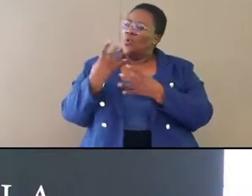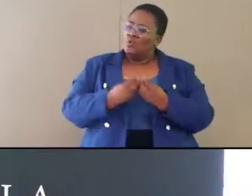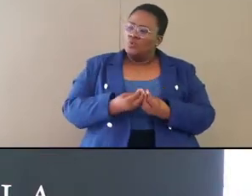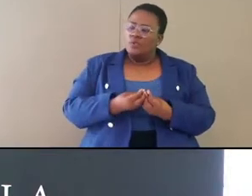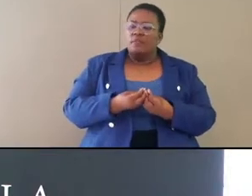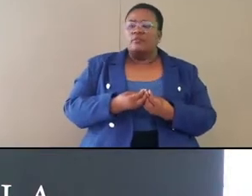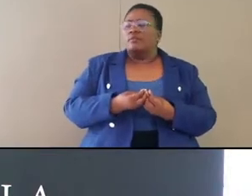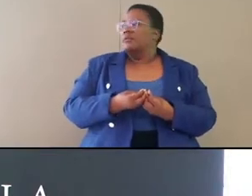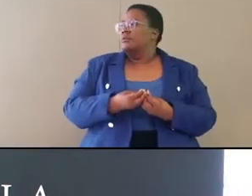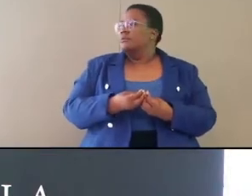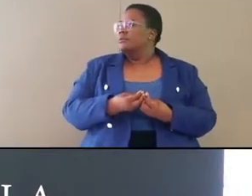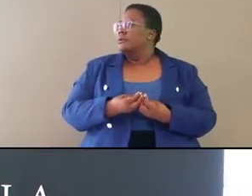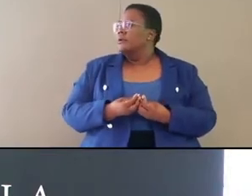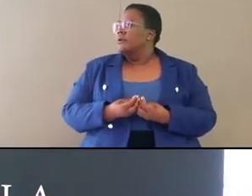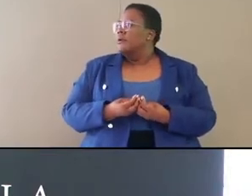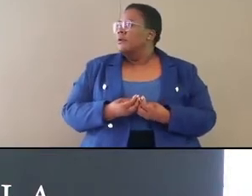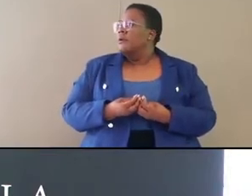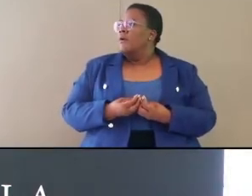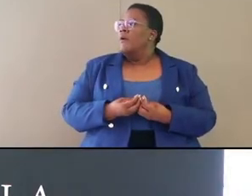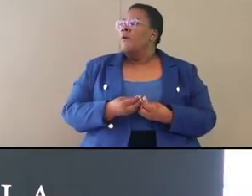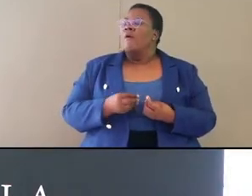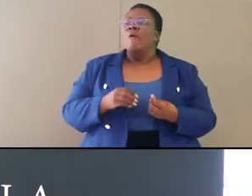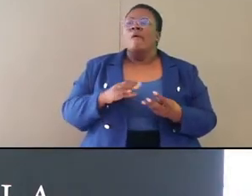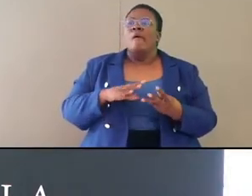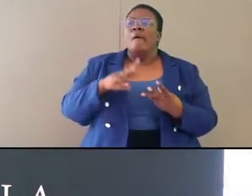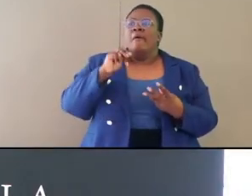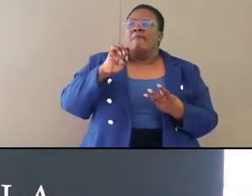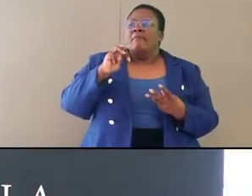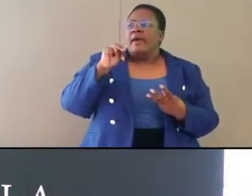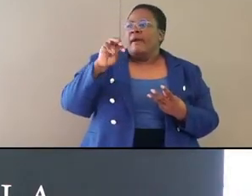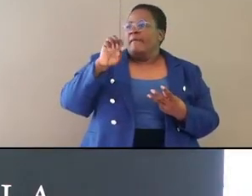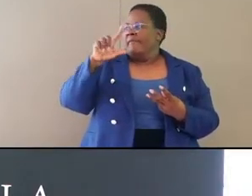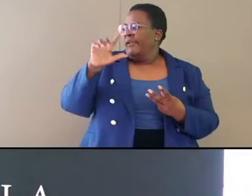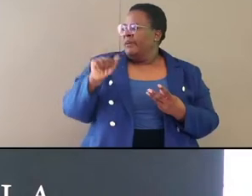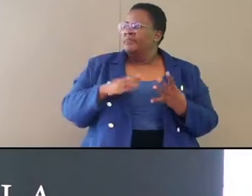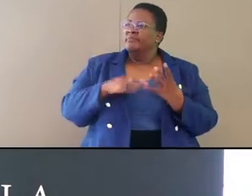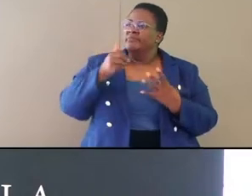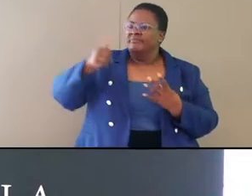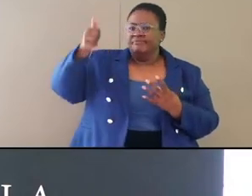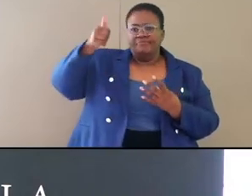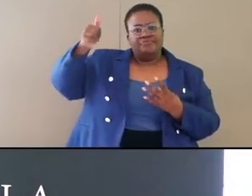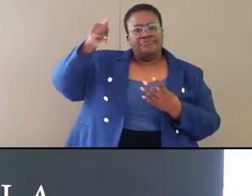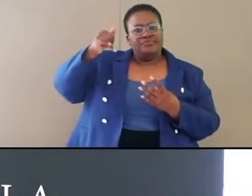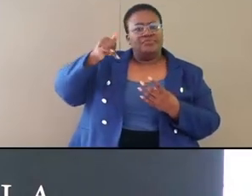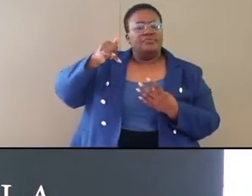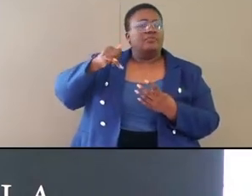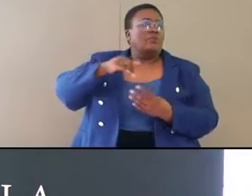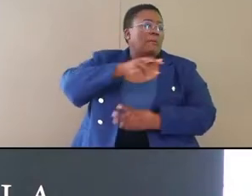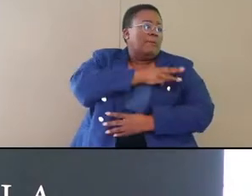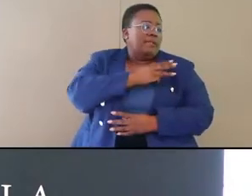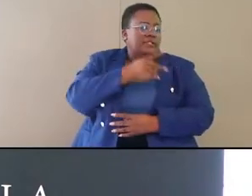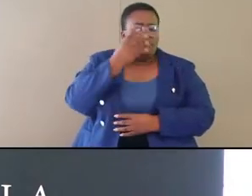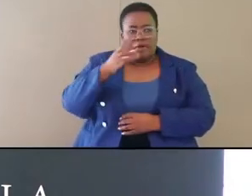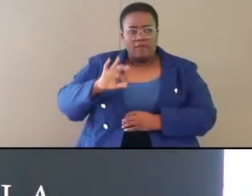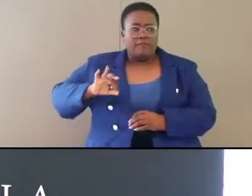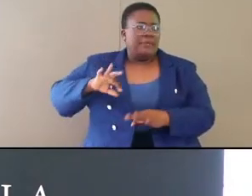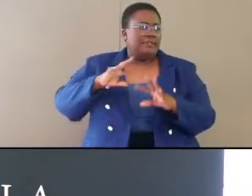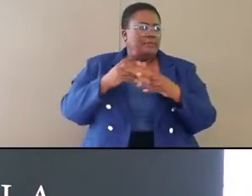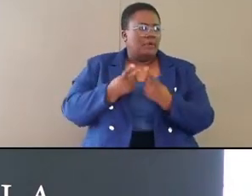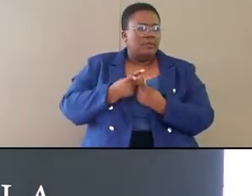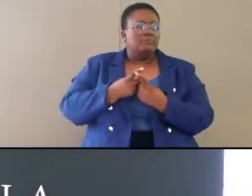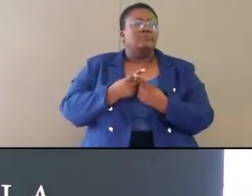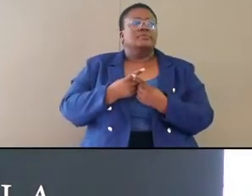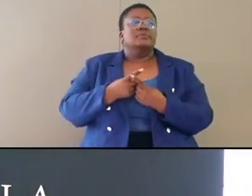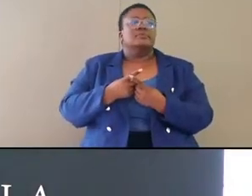all the time. To Dotsi Mamela who has spoken, to all the senior managers of government, department, entities and